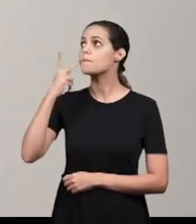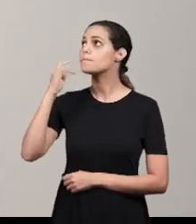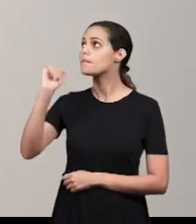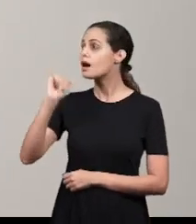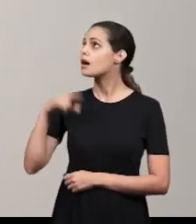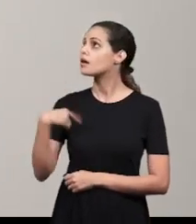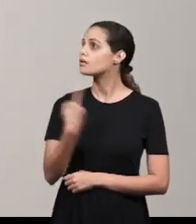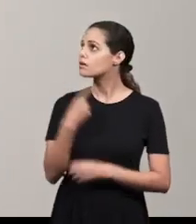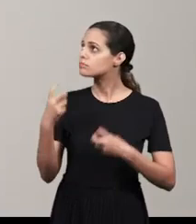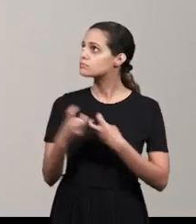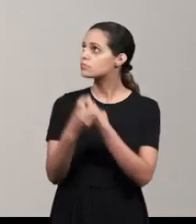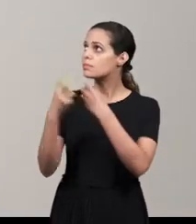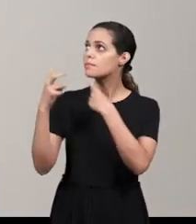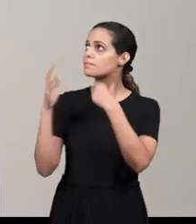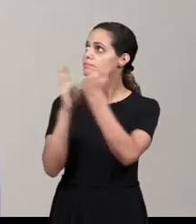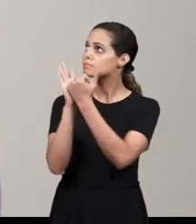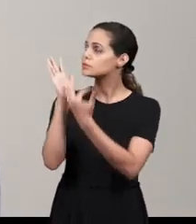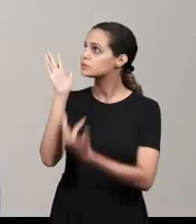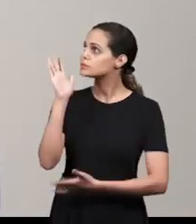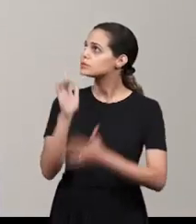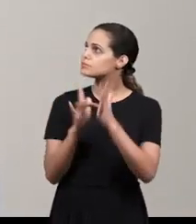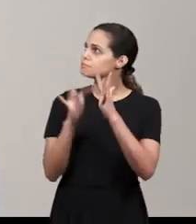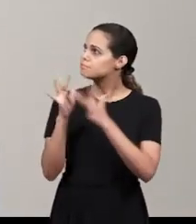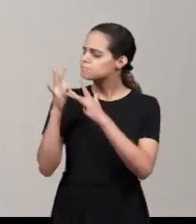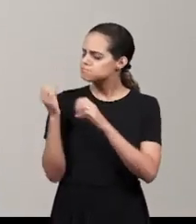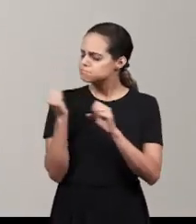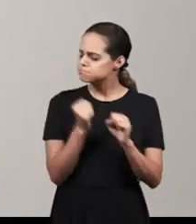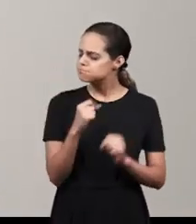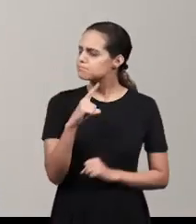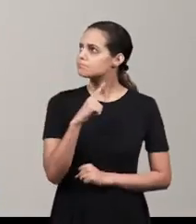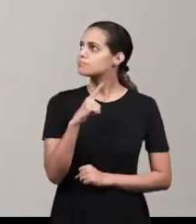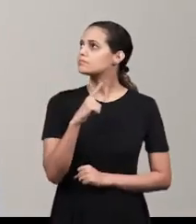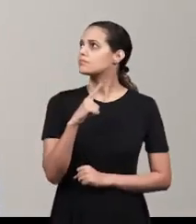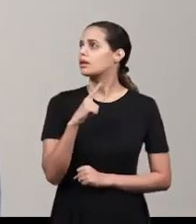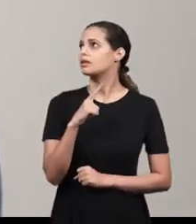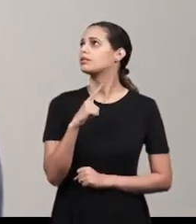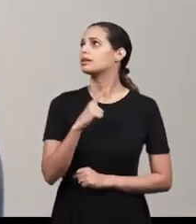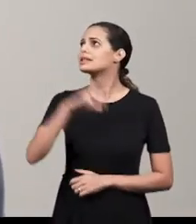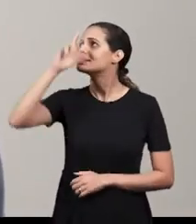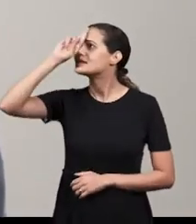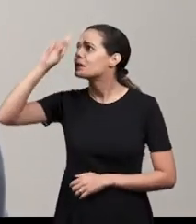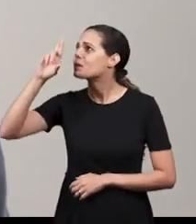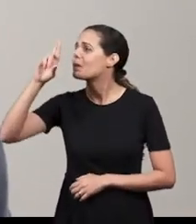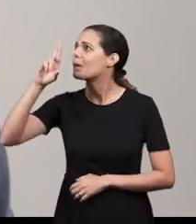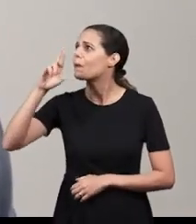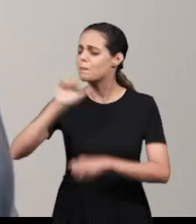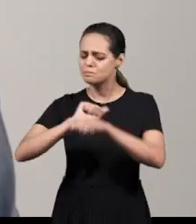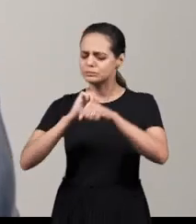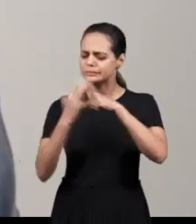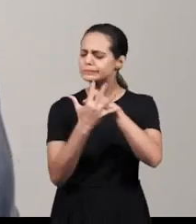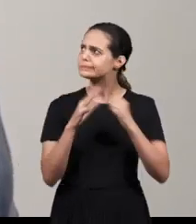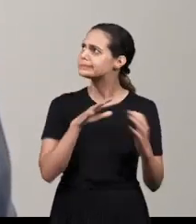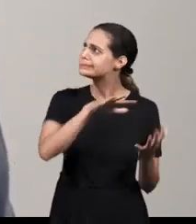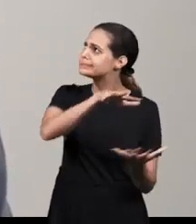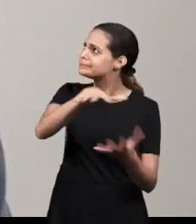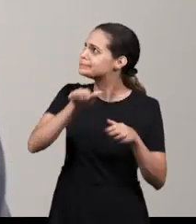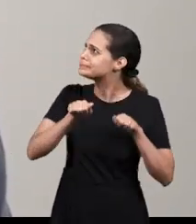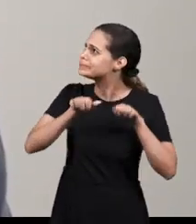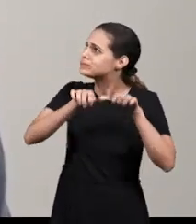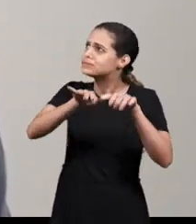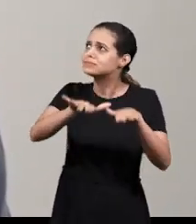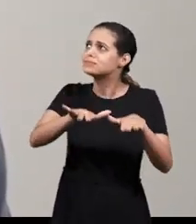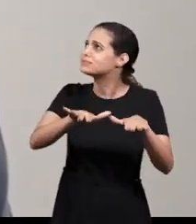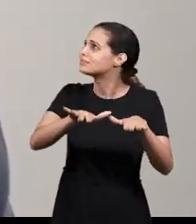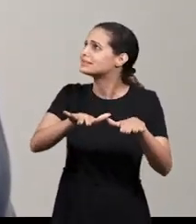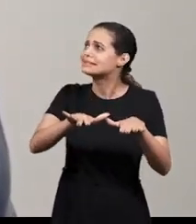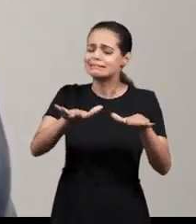Lord Jesus, and we ask you, Father, that you may end this pandemic upon this earth, asking, O Lord,